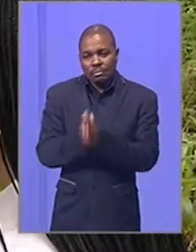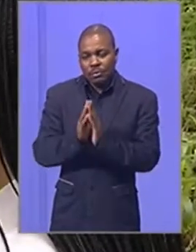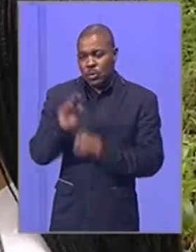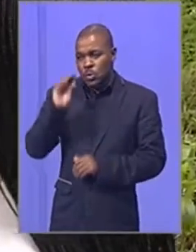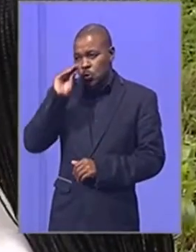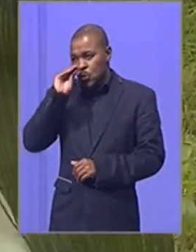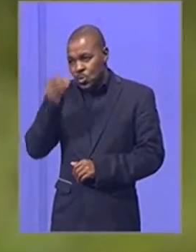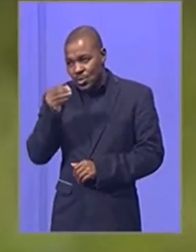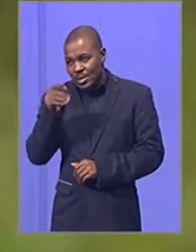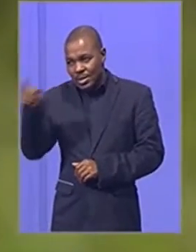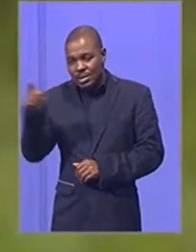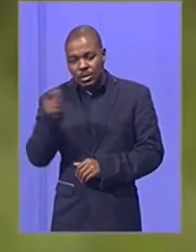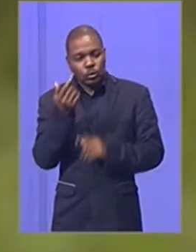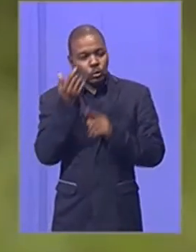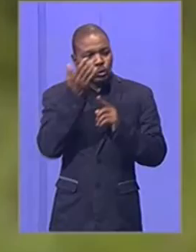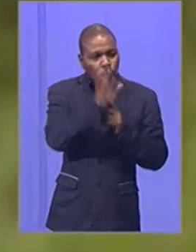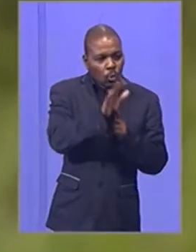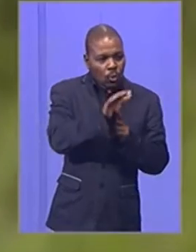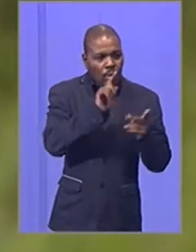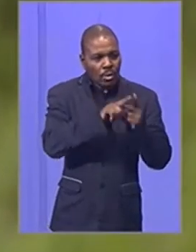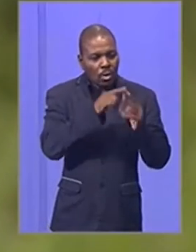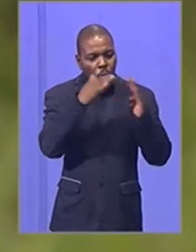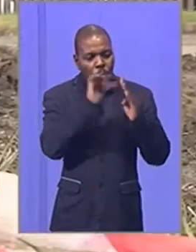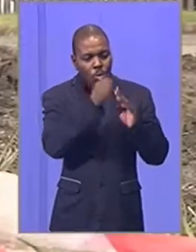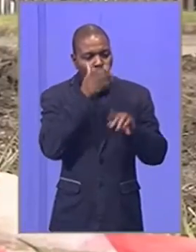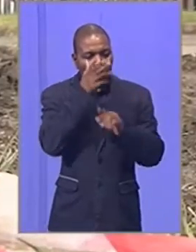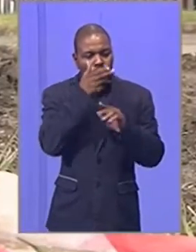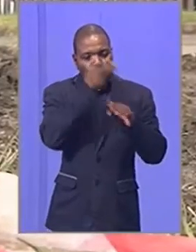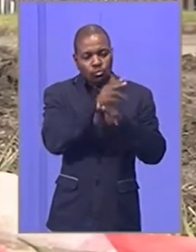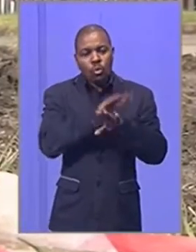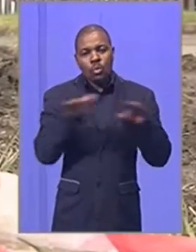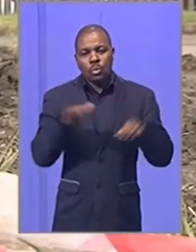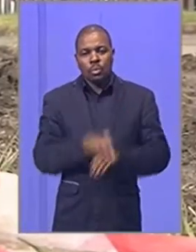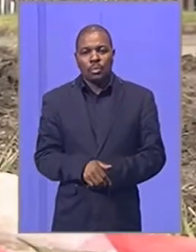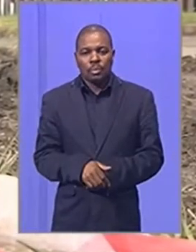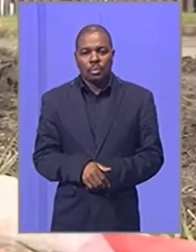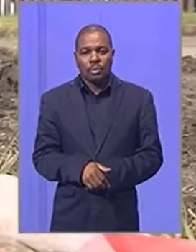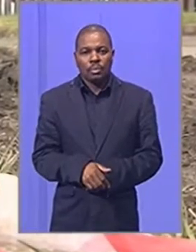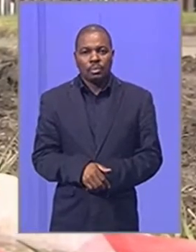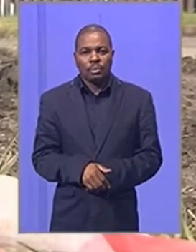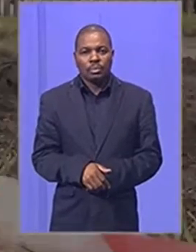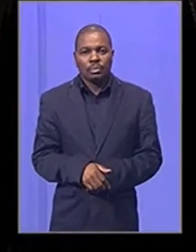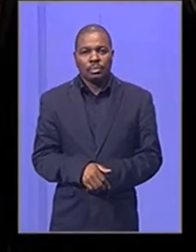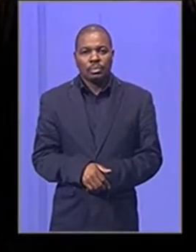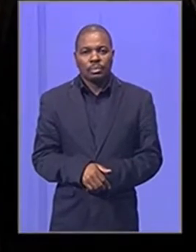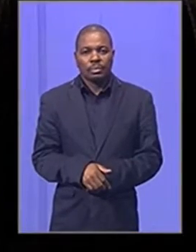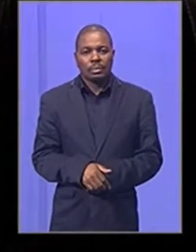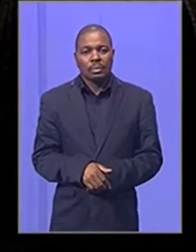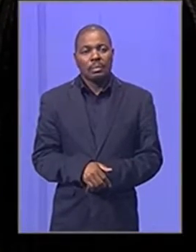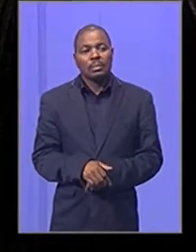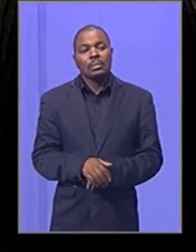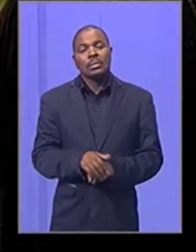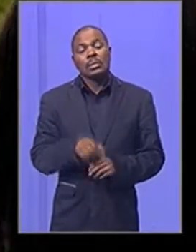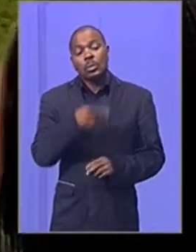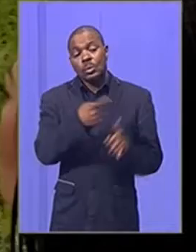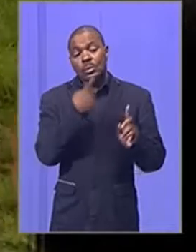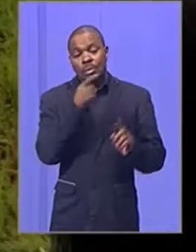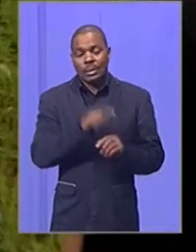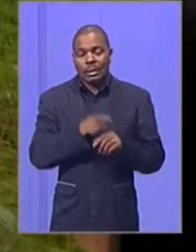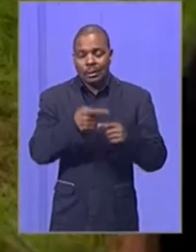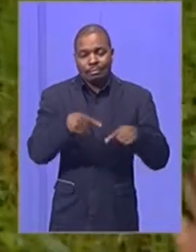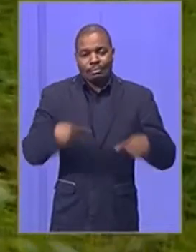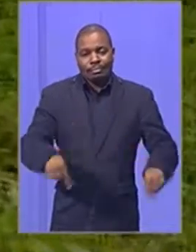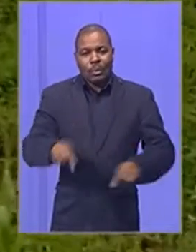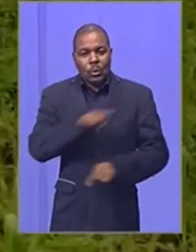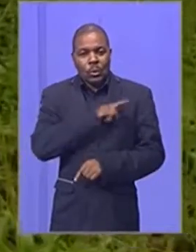ho se bontshe ditshwantsho tsa mofu le moo ba dulang teng. Asazi ukuthi isizathu kube yini sokuthi abulawe kanjalo. He says they're afraid because